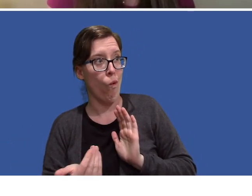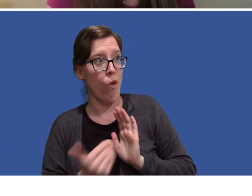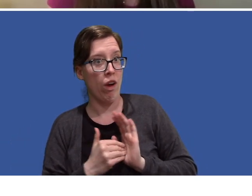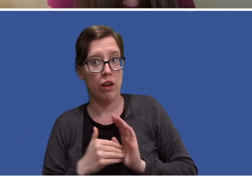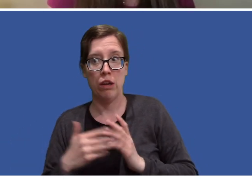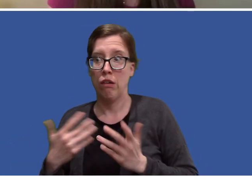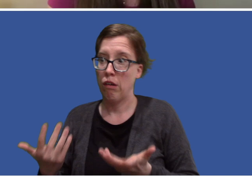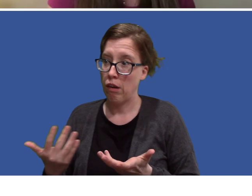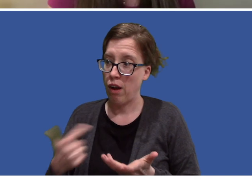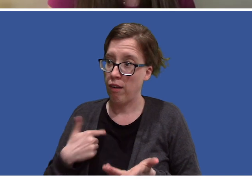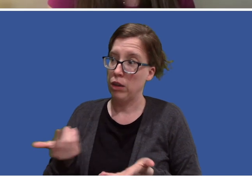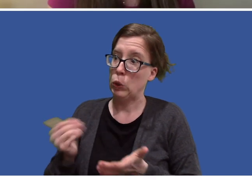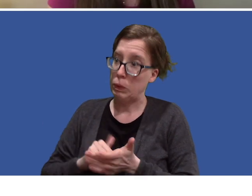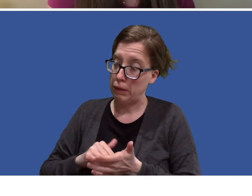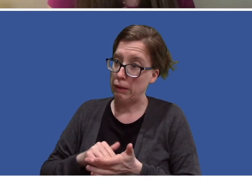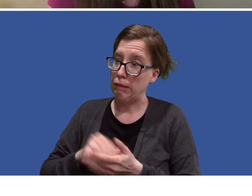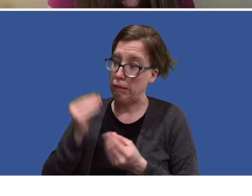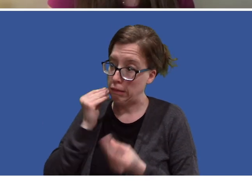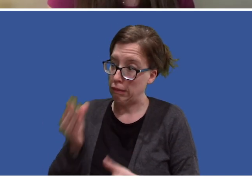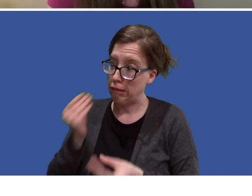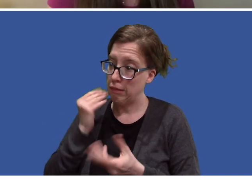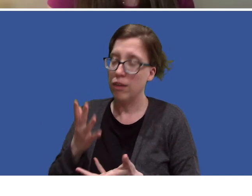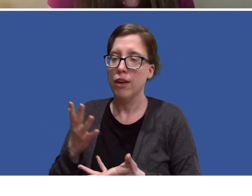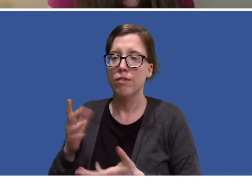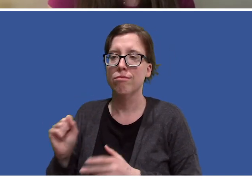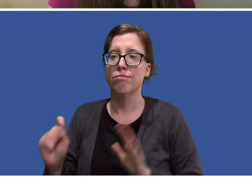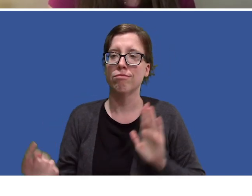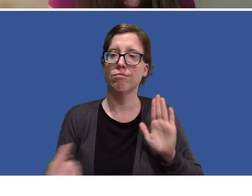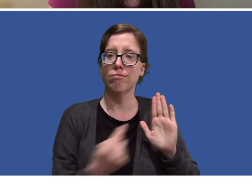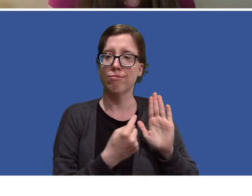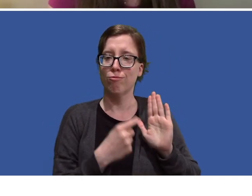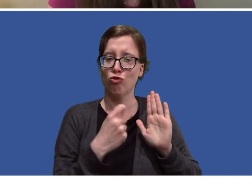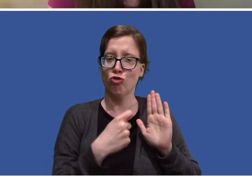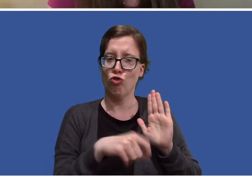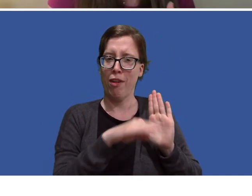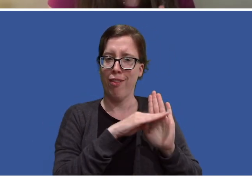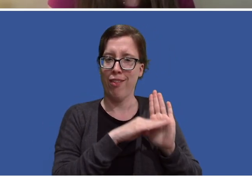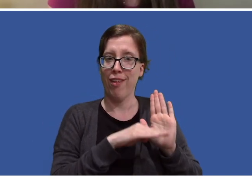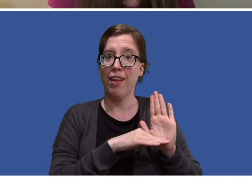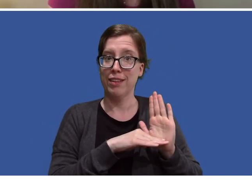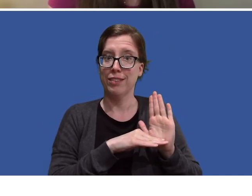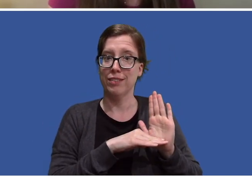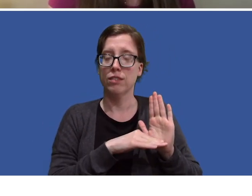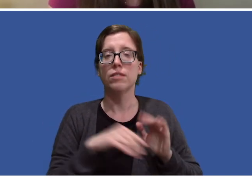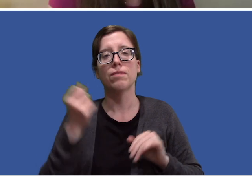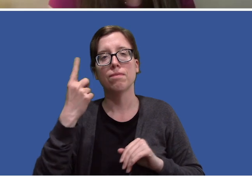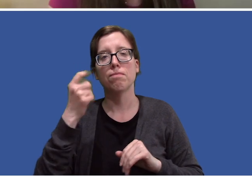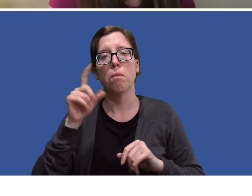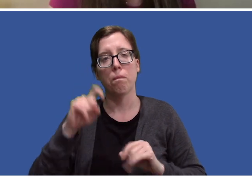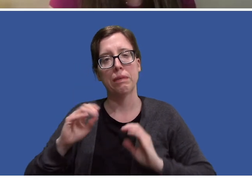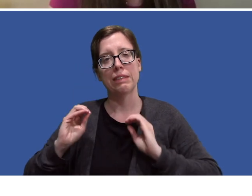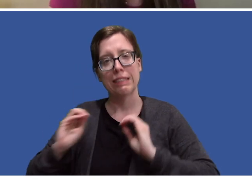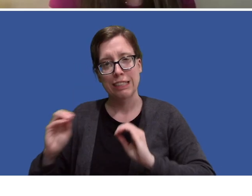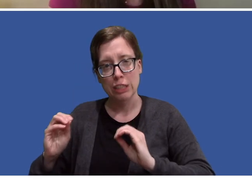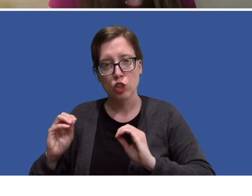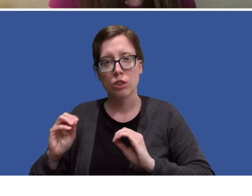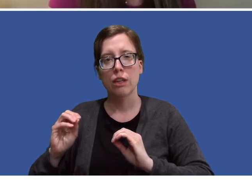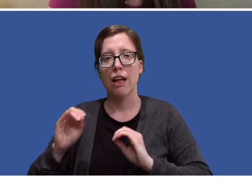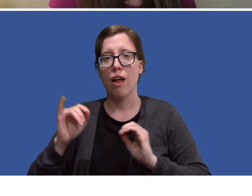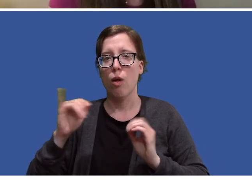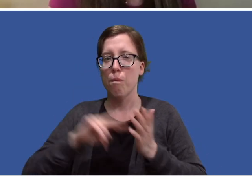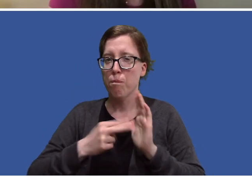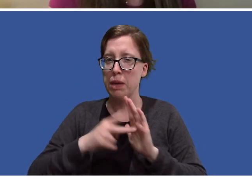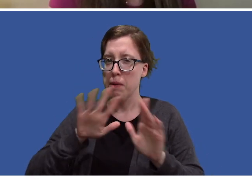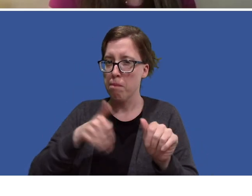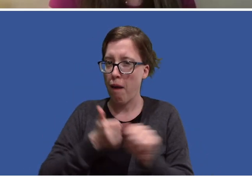to that checklist. And once it's been taught and they understand it, it's a very valuable tool